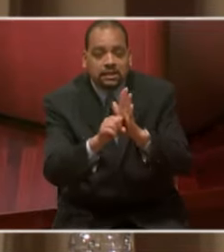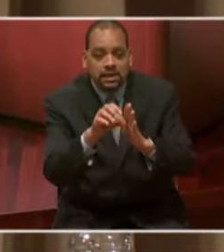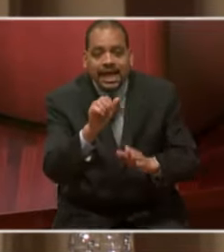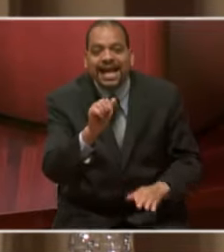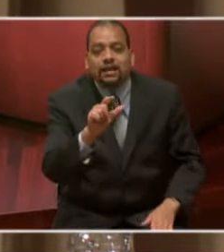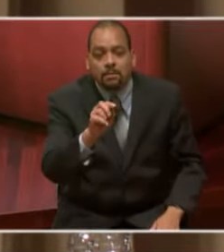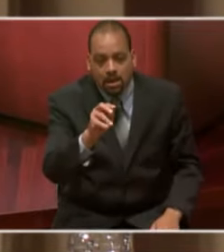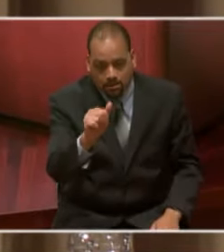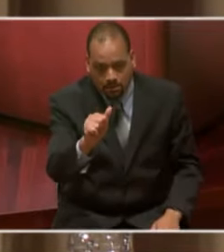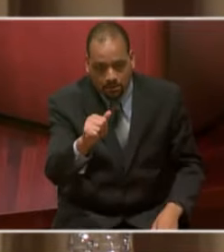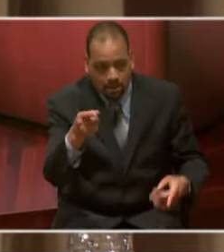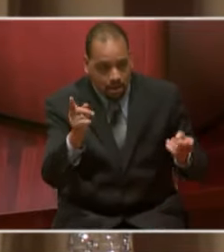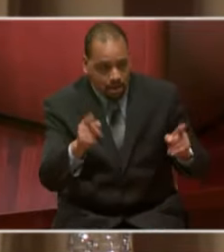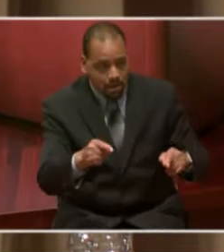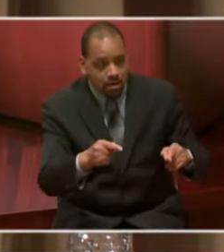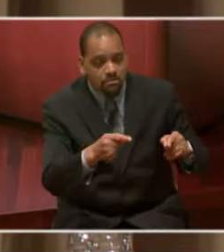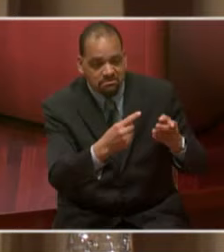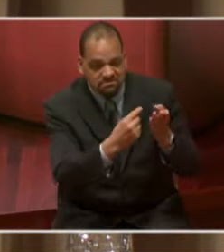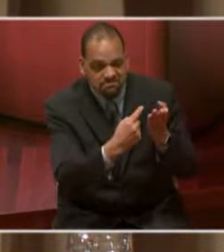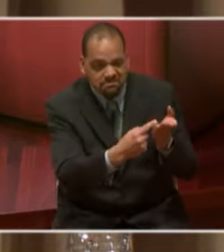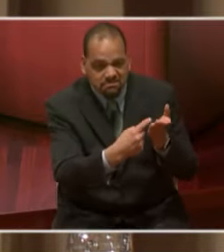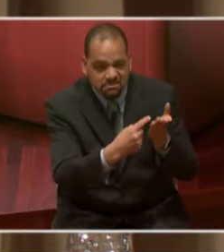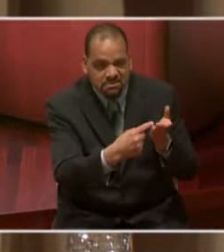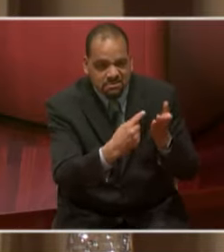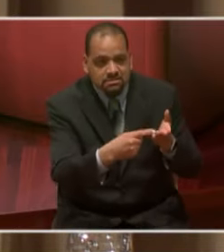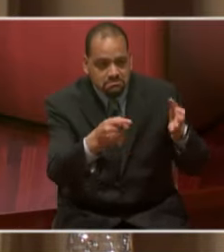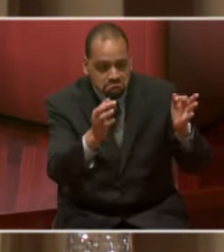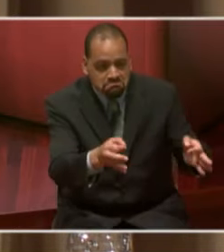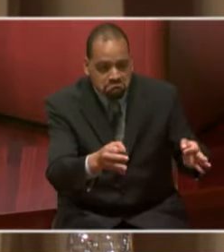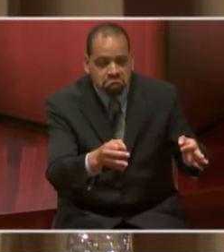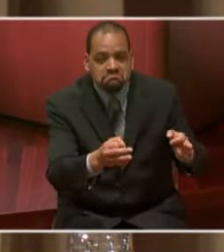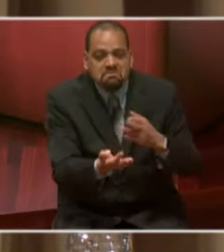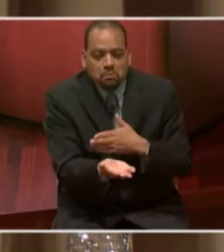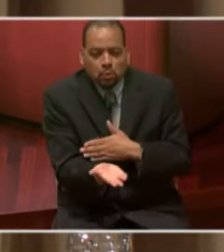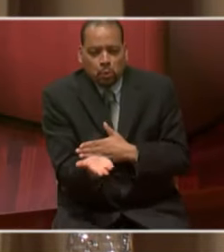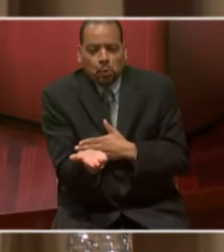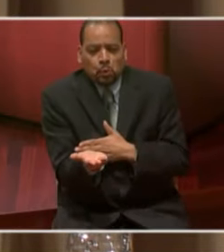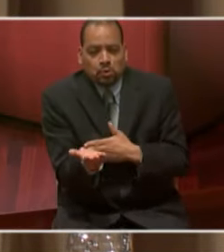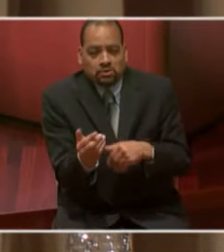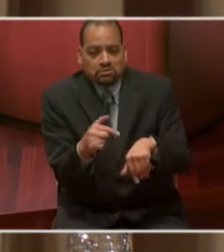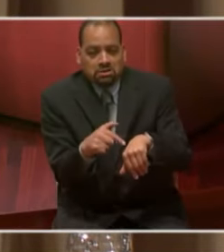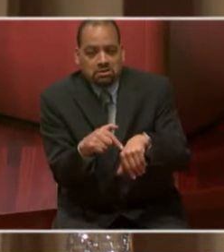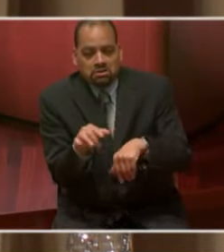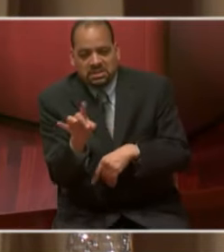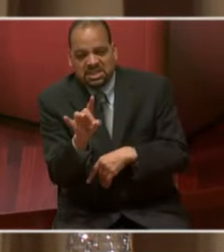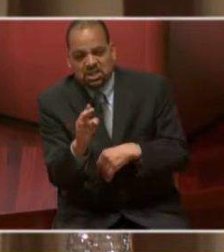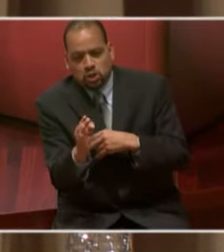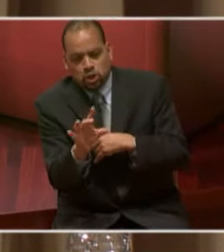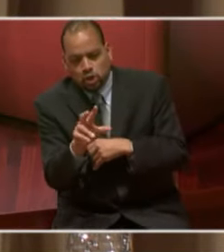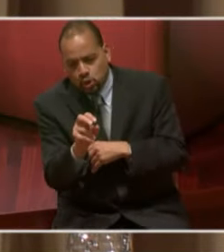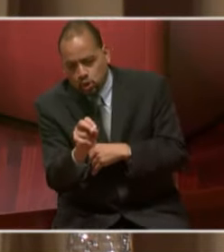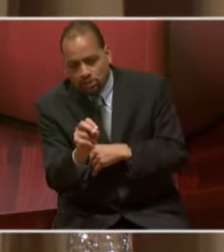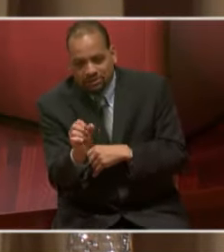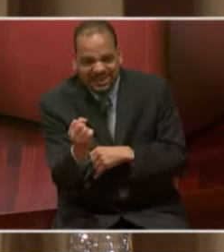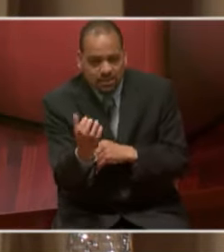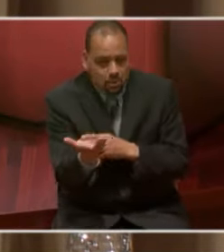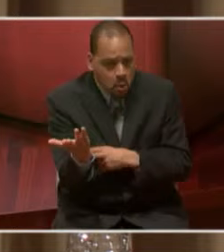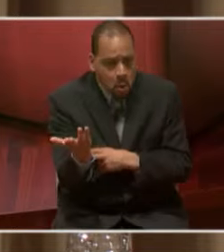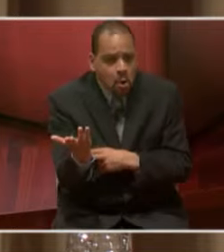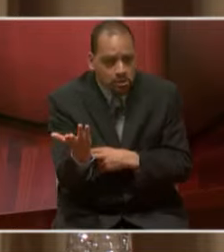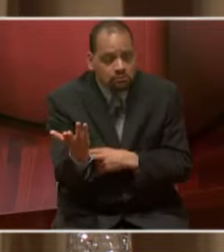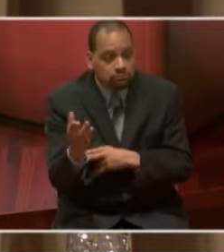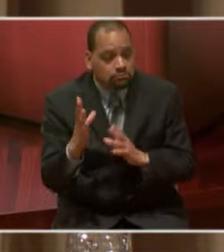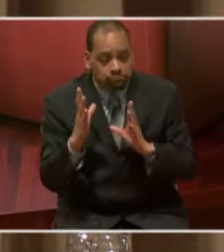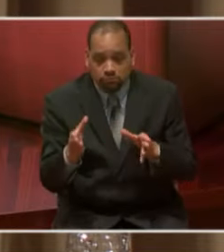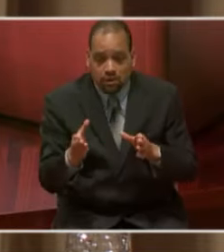1961, black people and white people couldn't ride in the same taxi cab. And one of the young black women told the